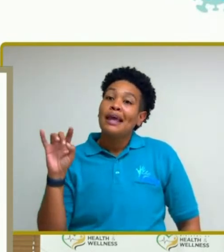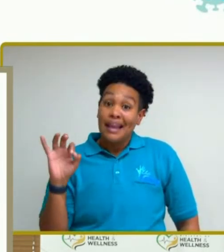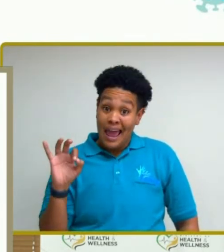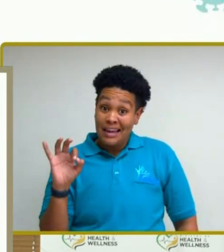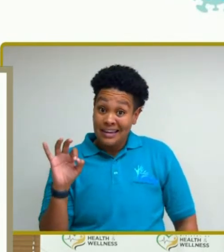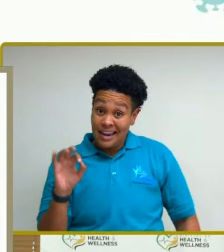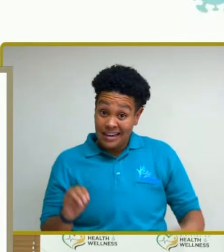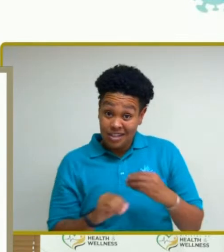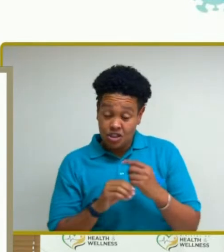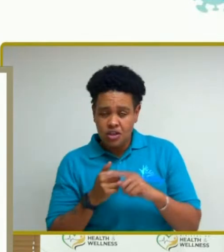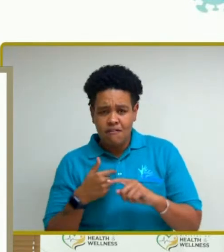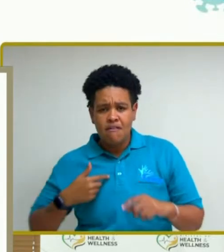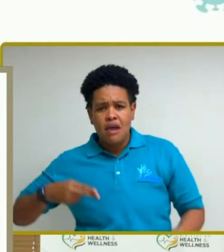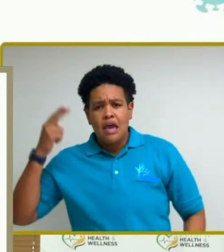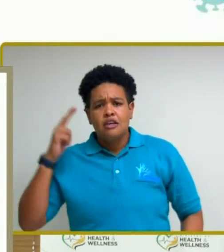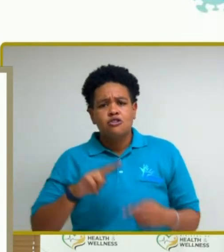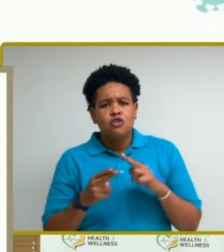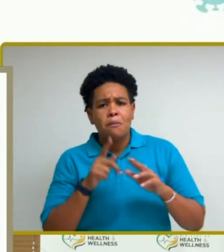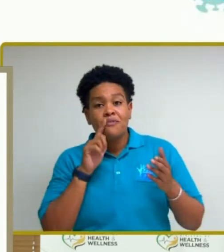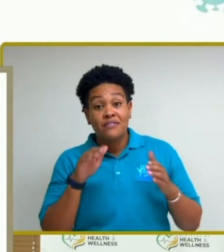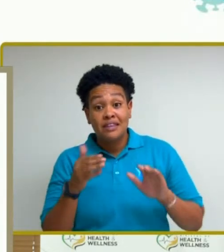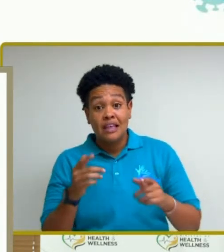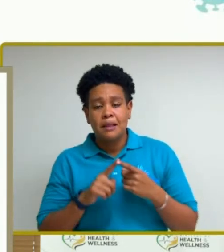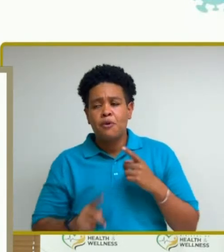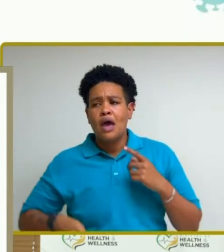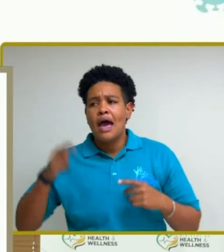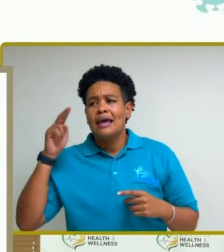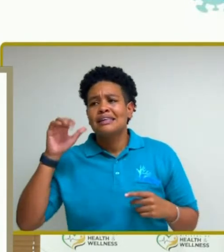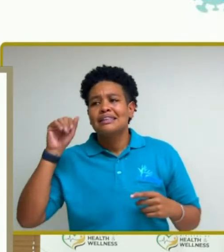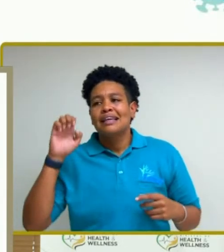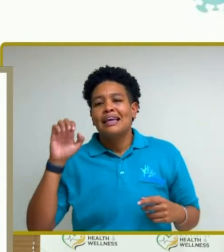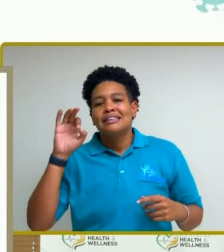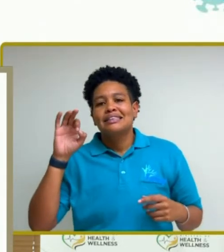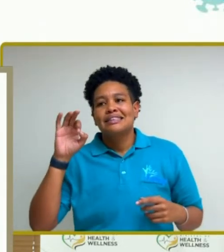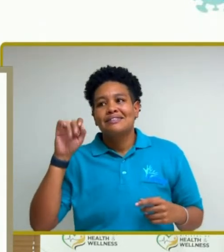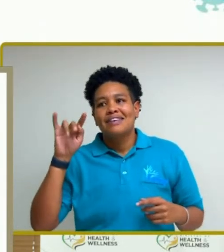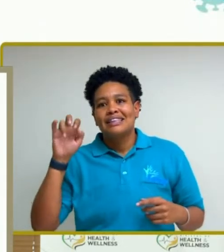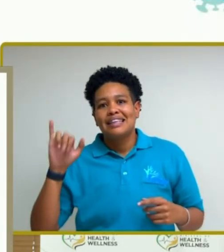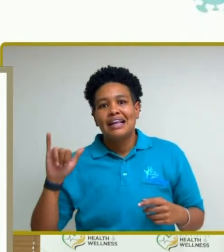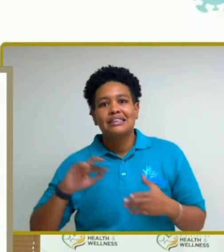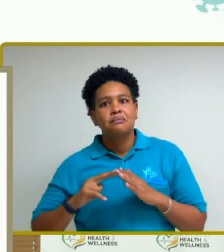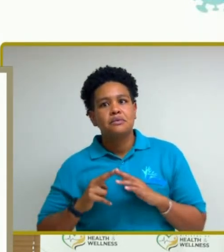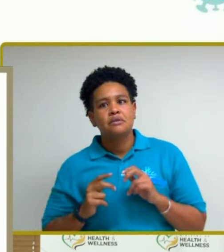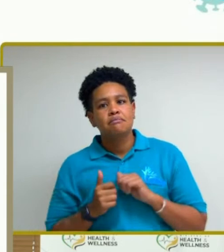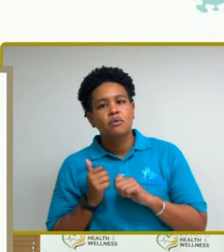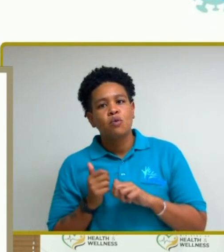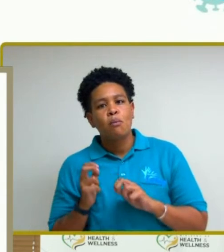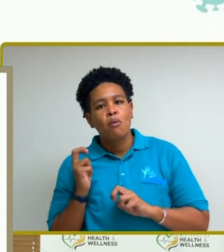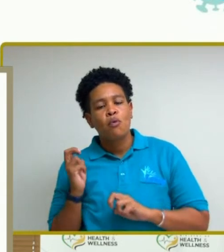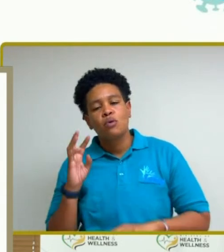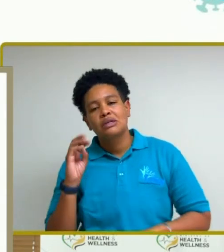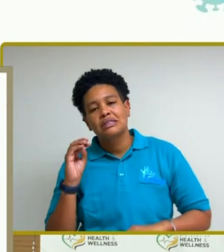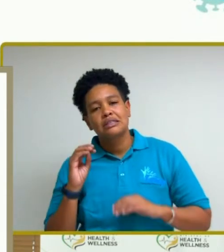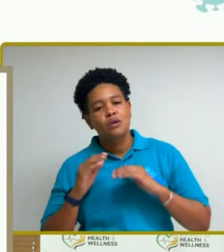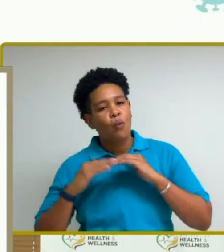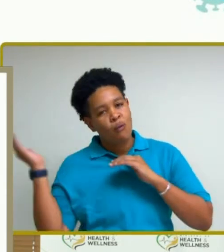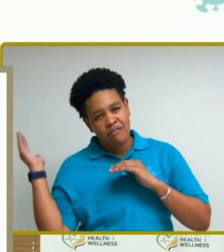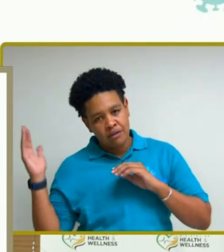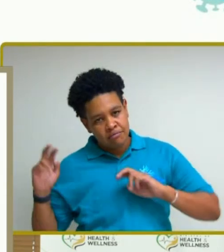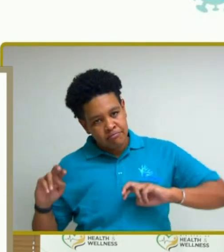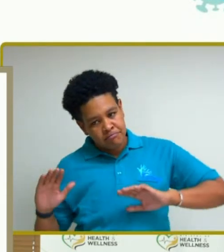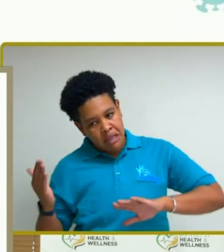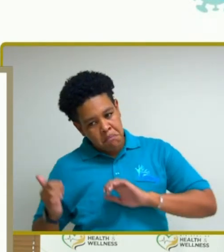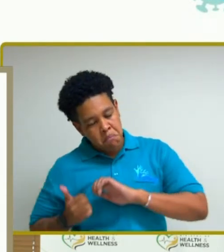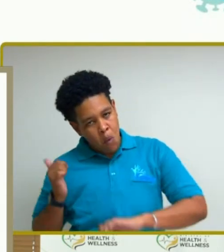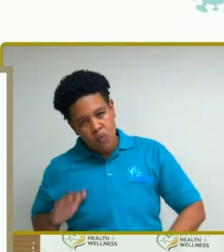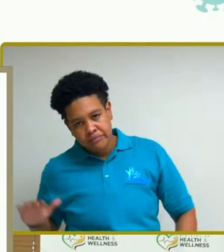where we're having the highest number of deaths and the highest case fatality rate. Next. This gives